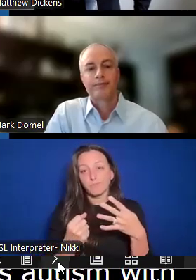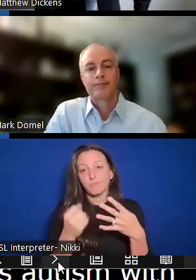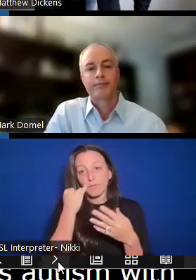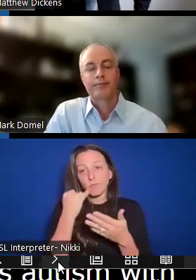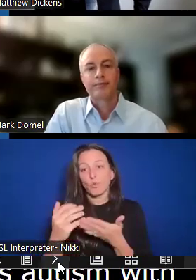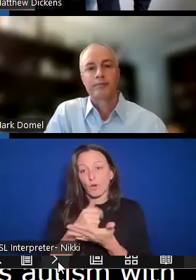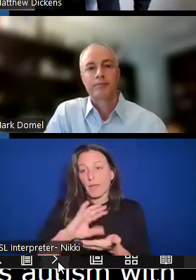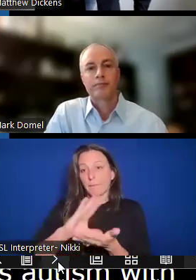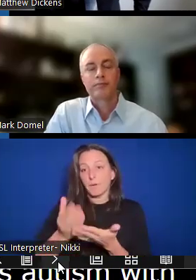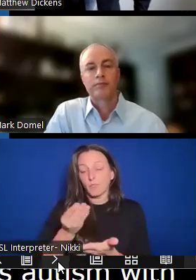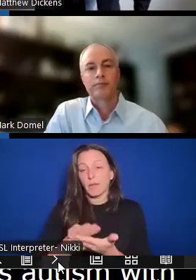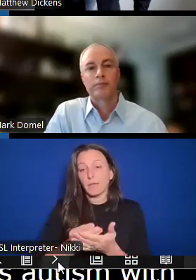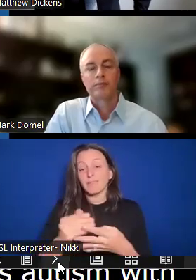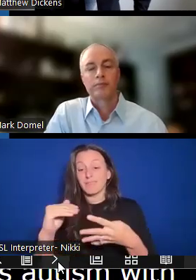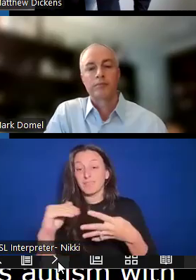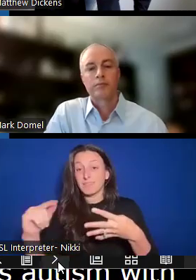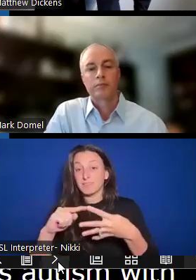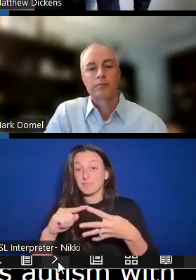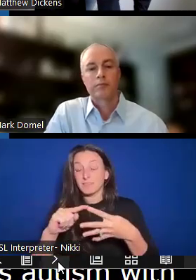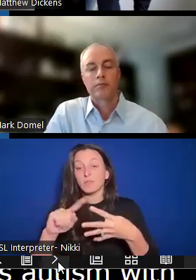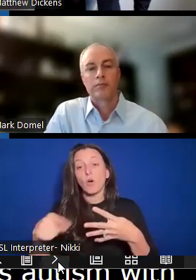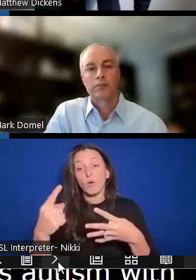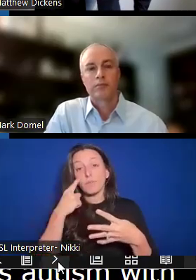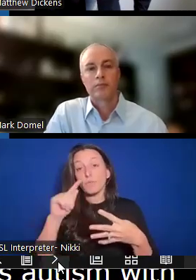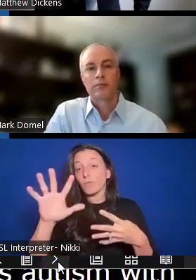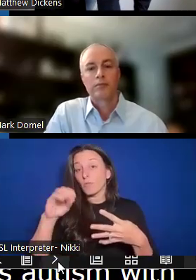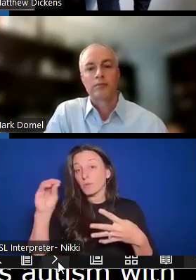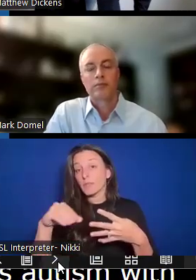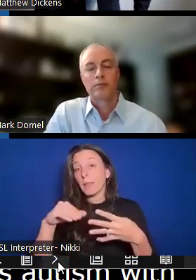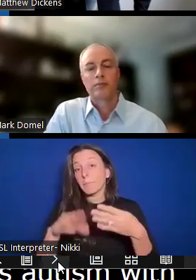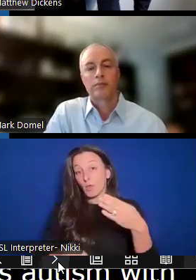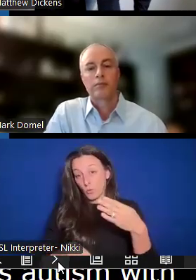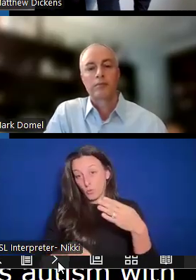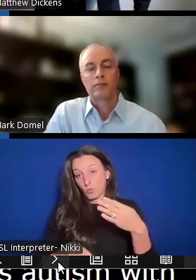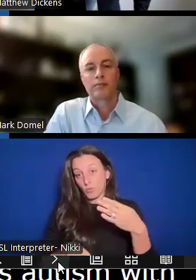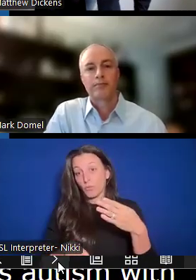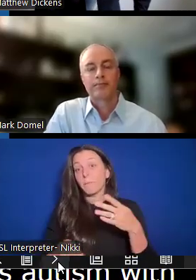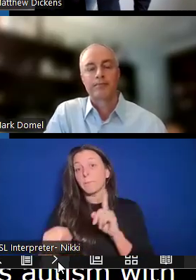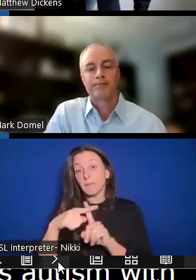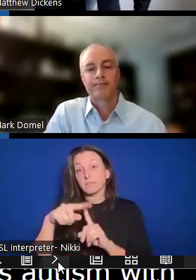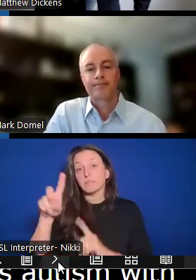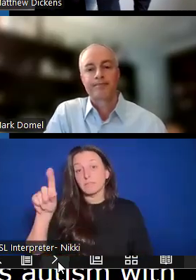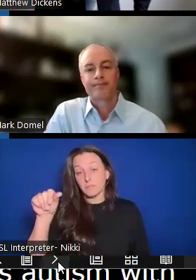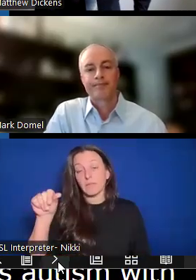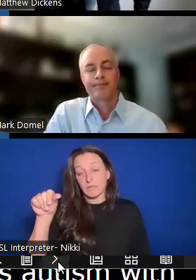Only tier 1 is for 500% and below and a disability.